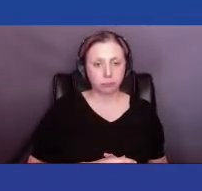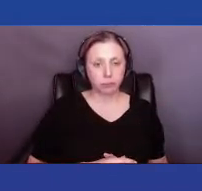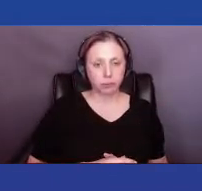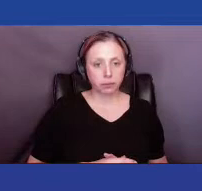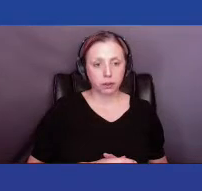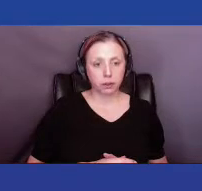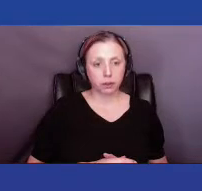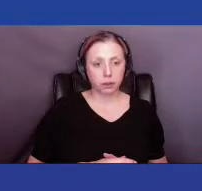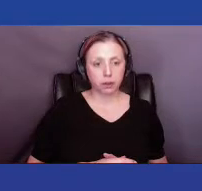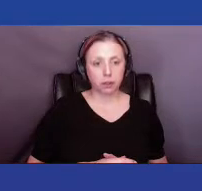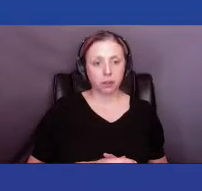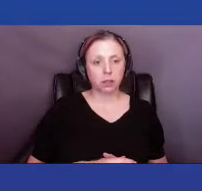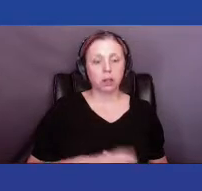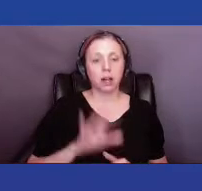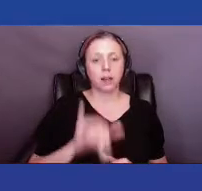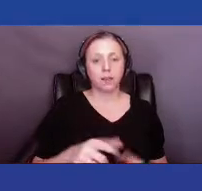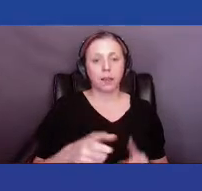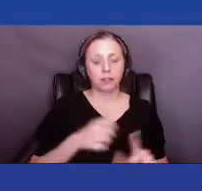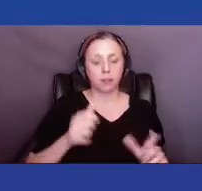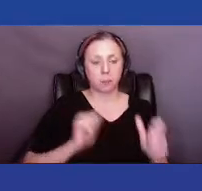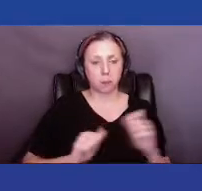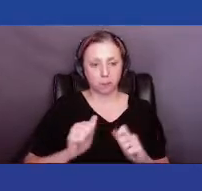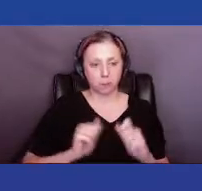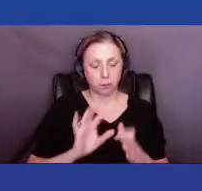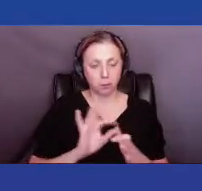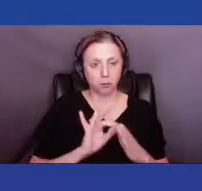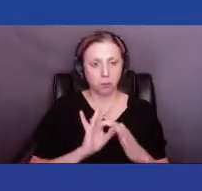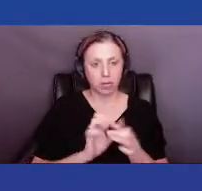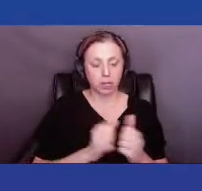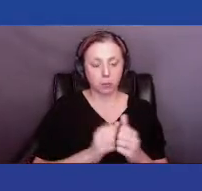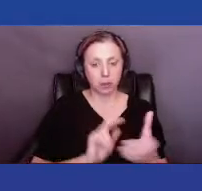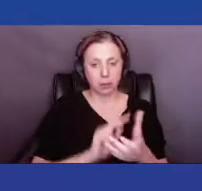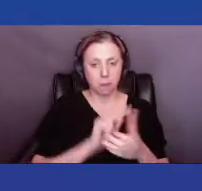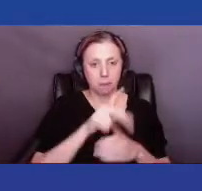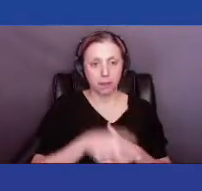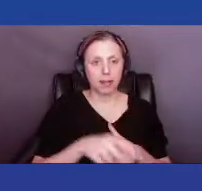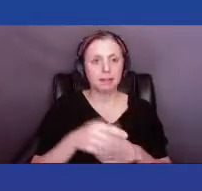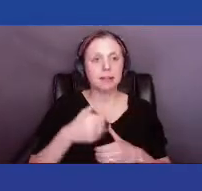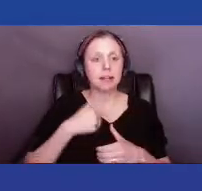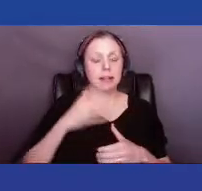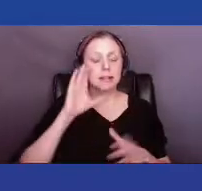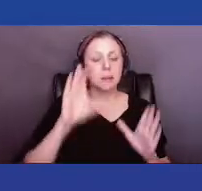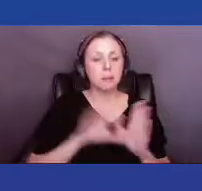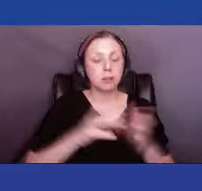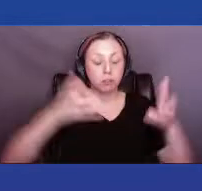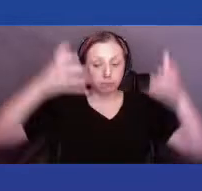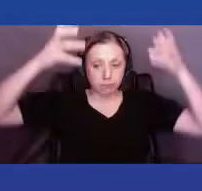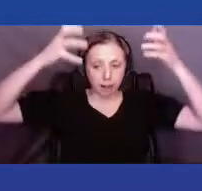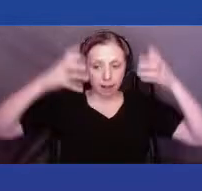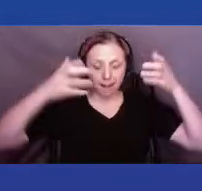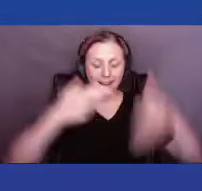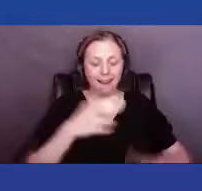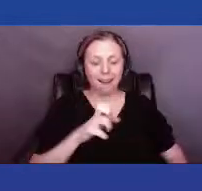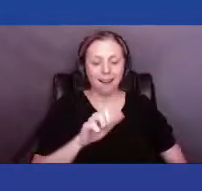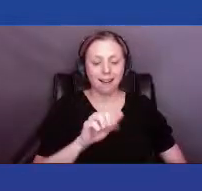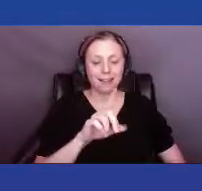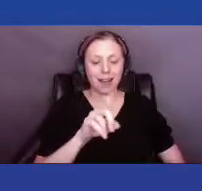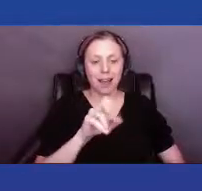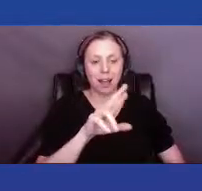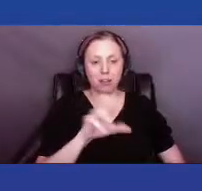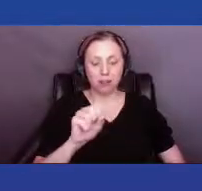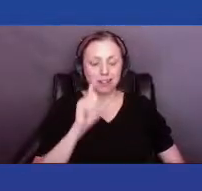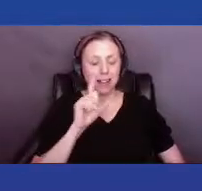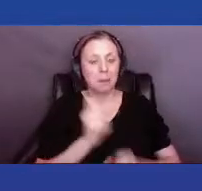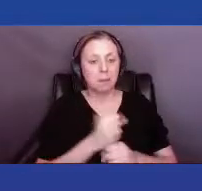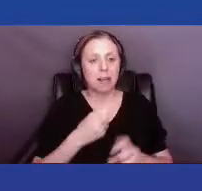from a performance related to these plants. It's an image of me wearing a headdress that I made out of the weedy plants that I had been working